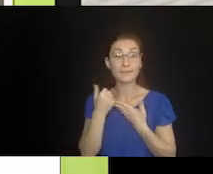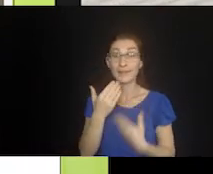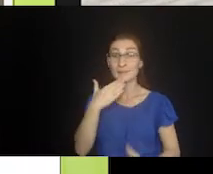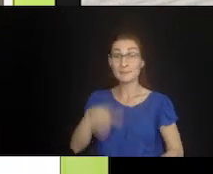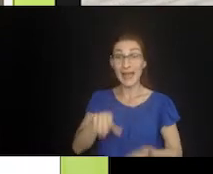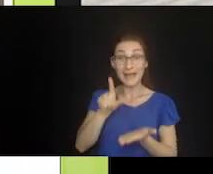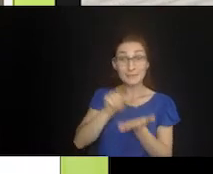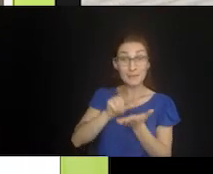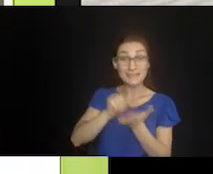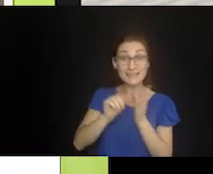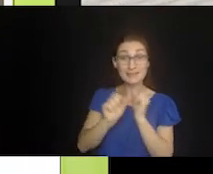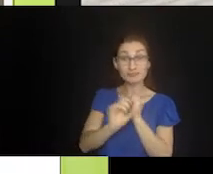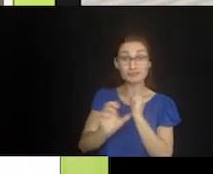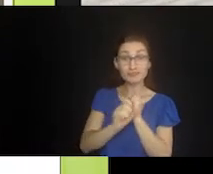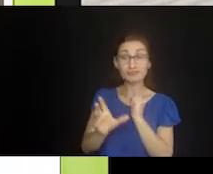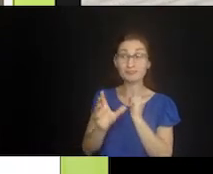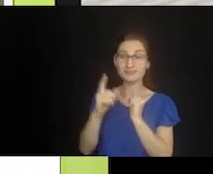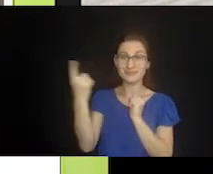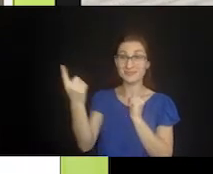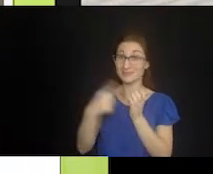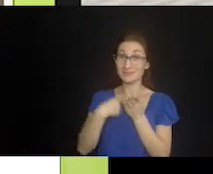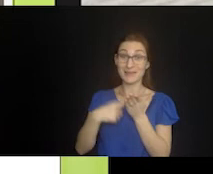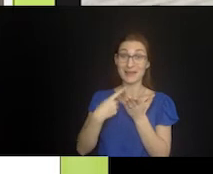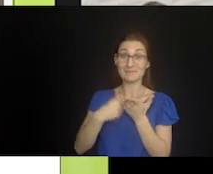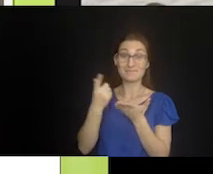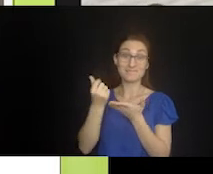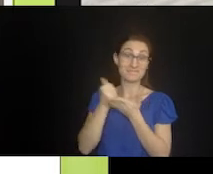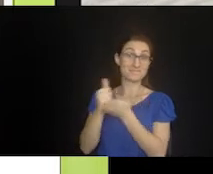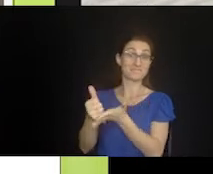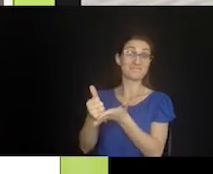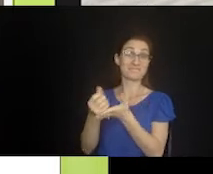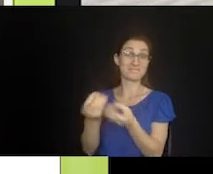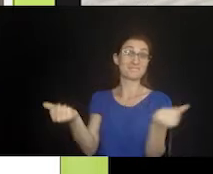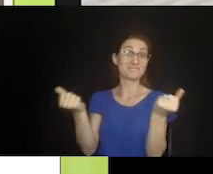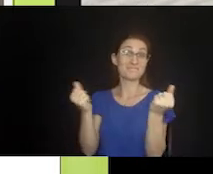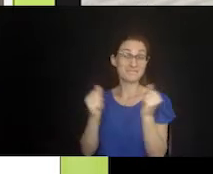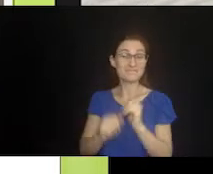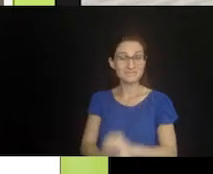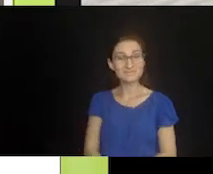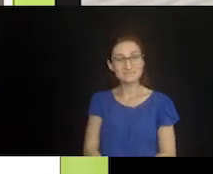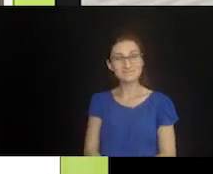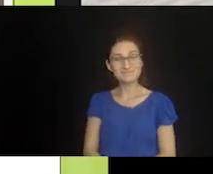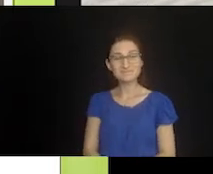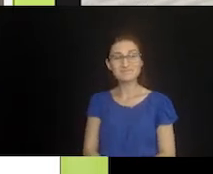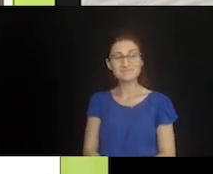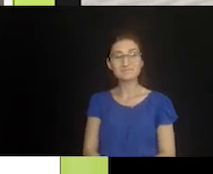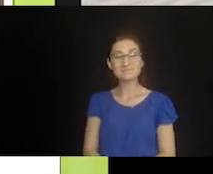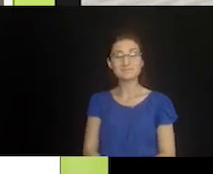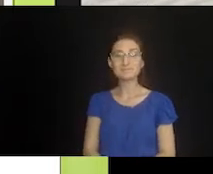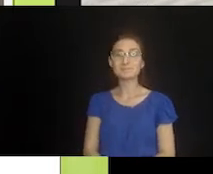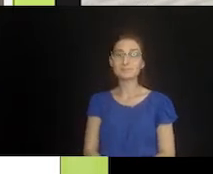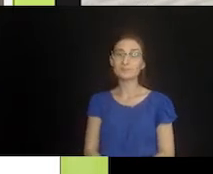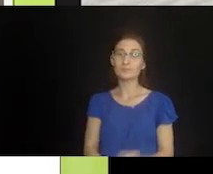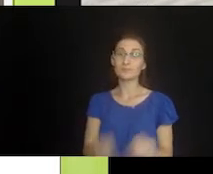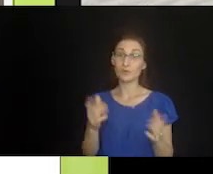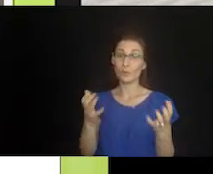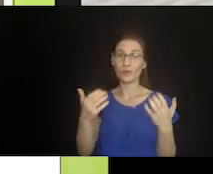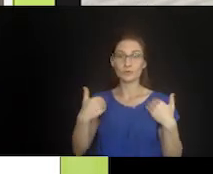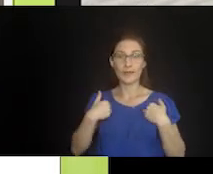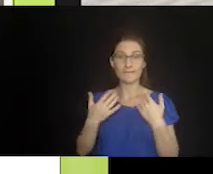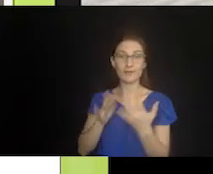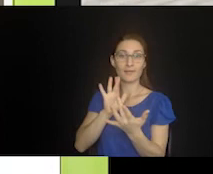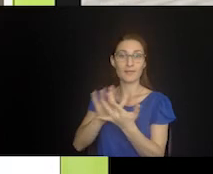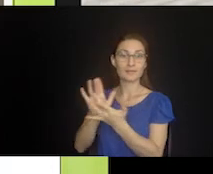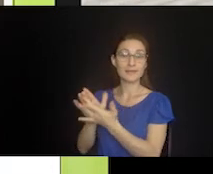want to help, bad publicity sometimes does the trick. And so you want